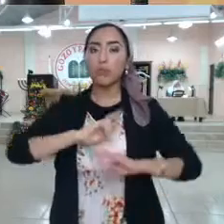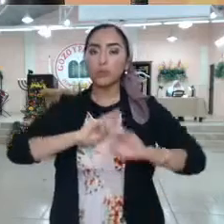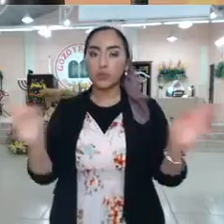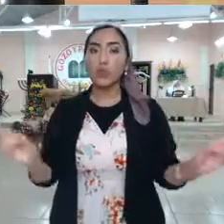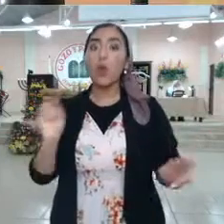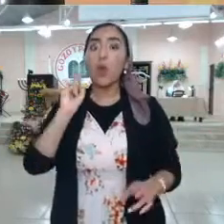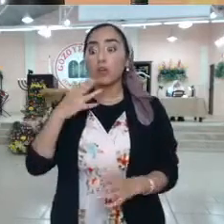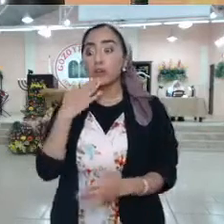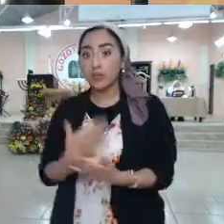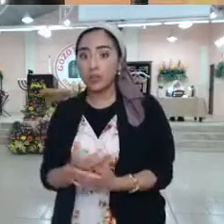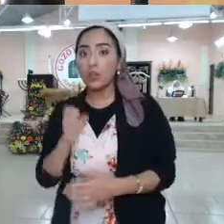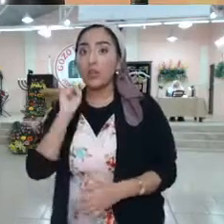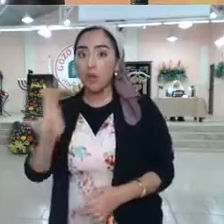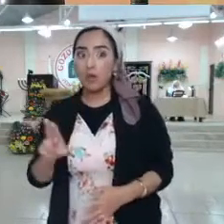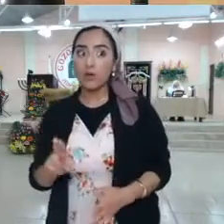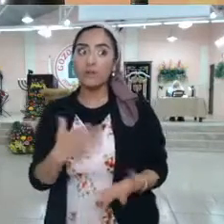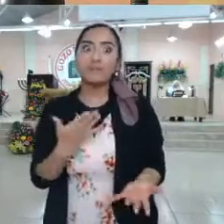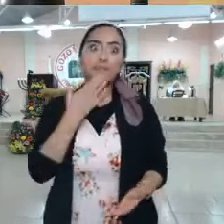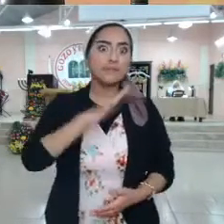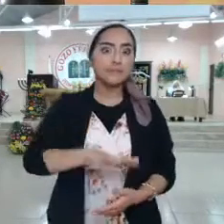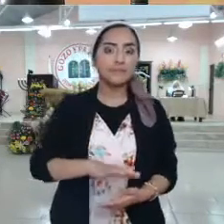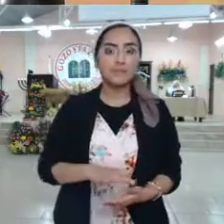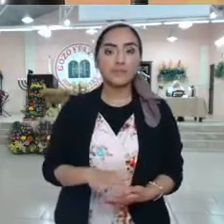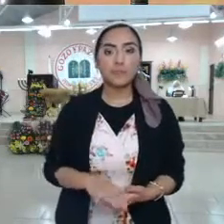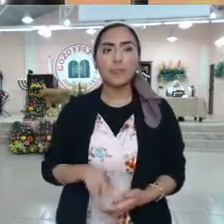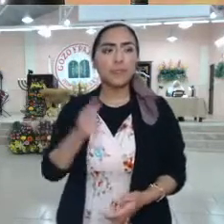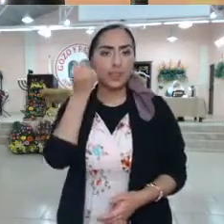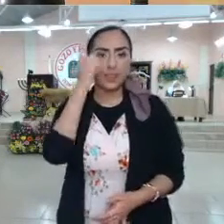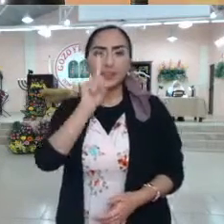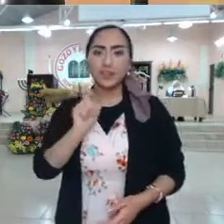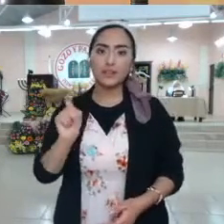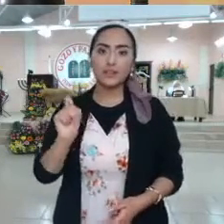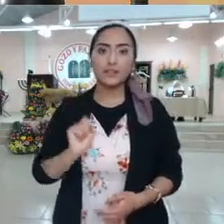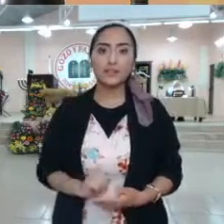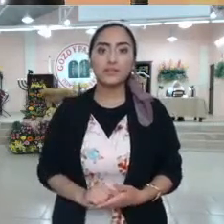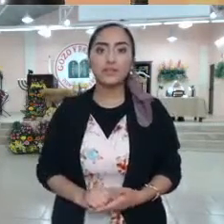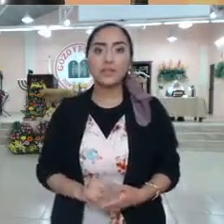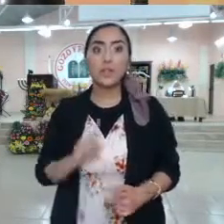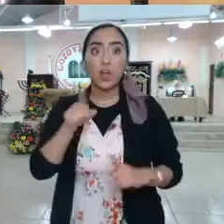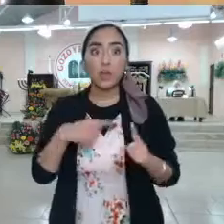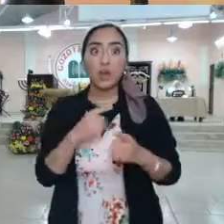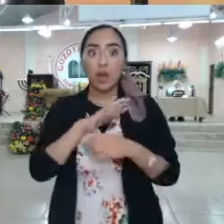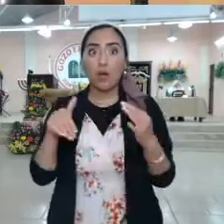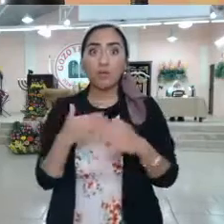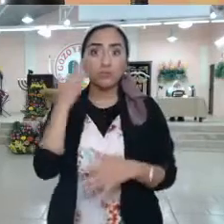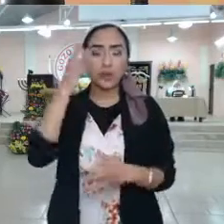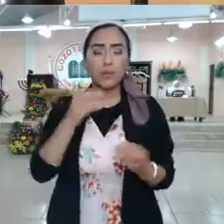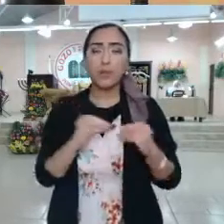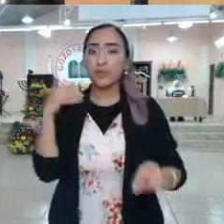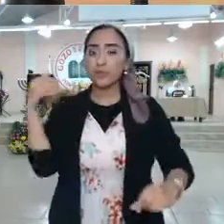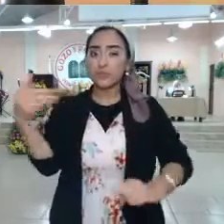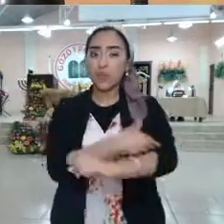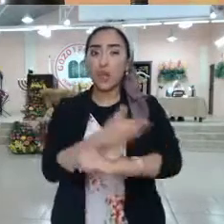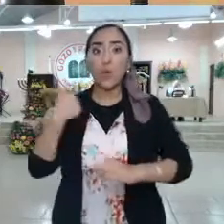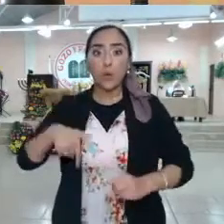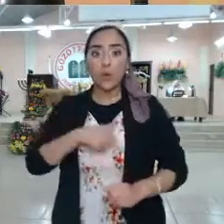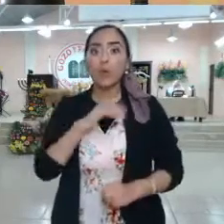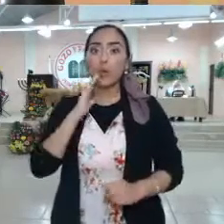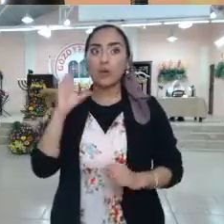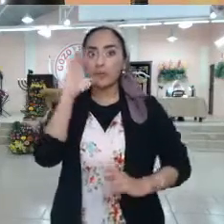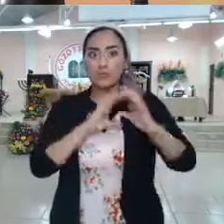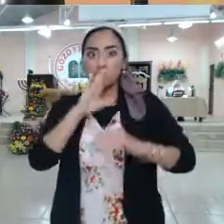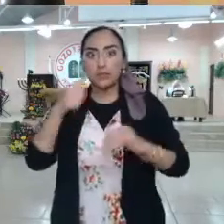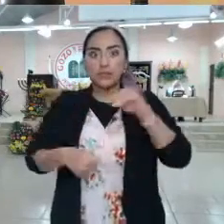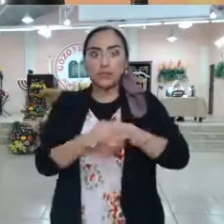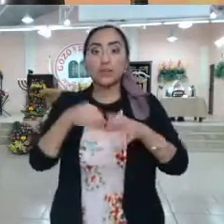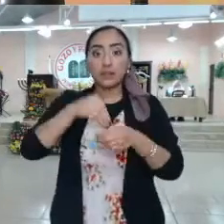but it will be ready in a good way or forcing. Is it clear? When things are going to be worse, we're